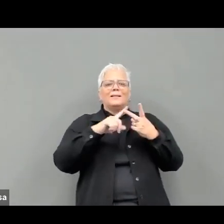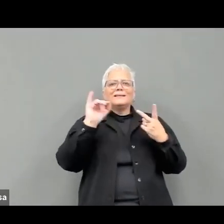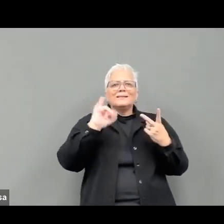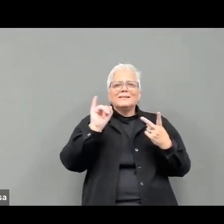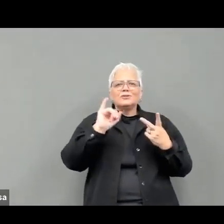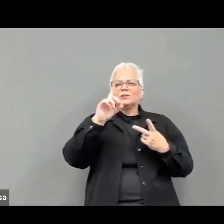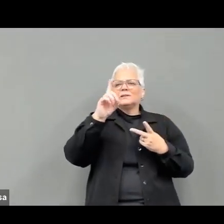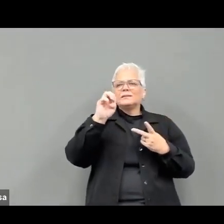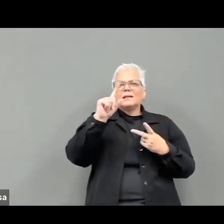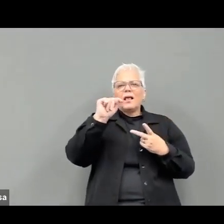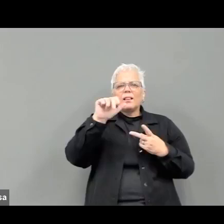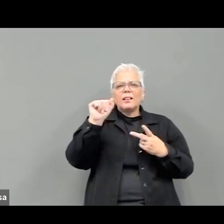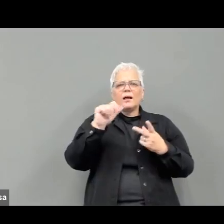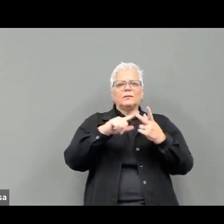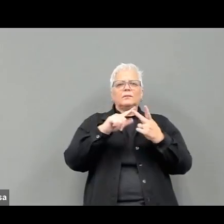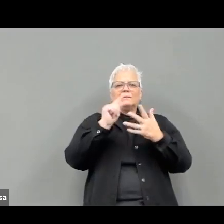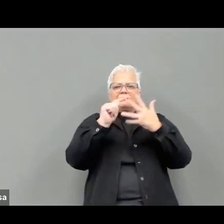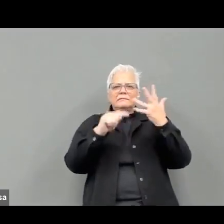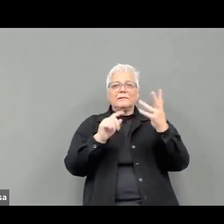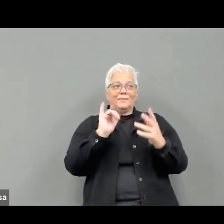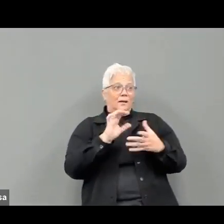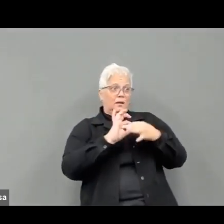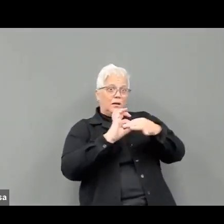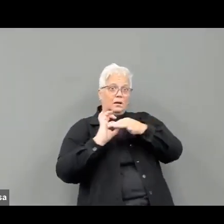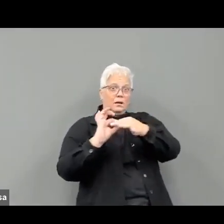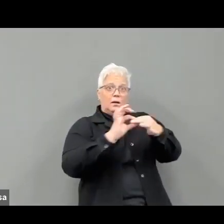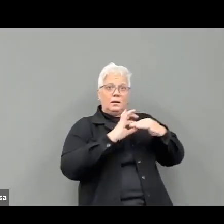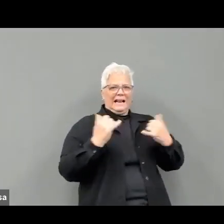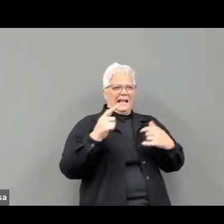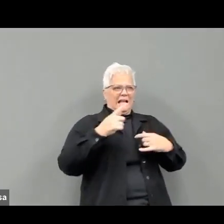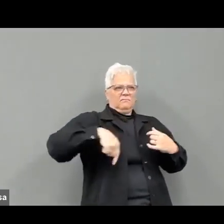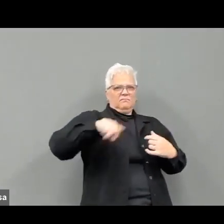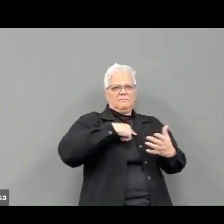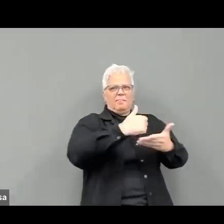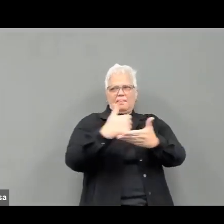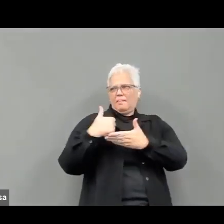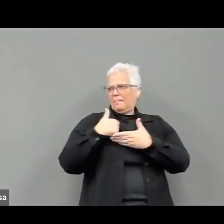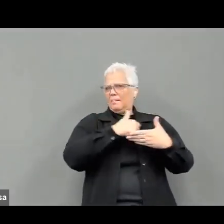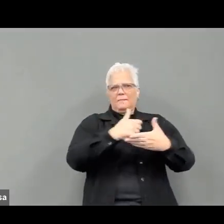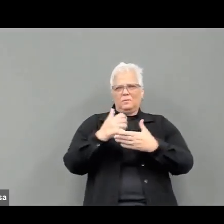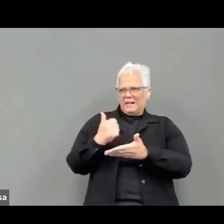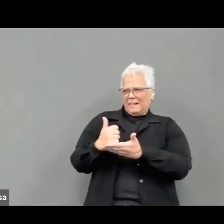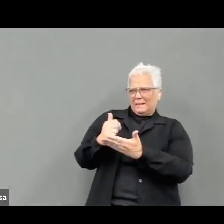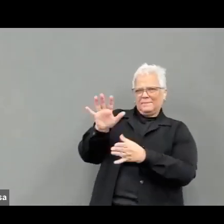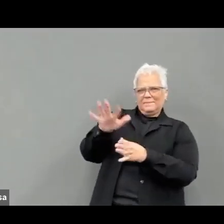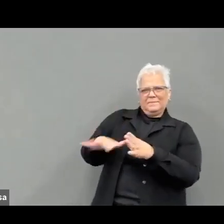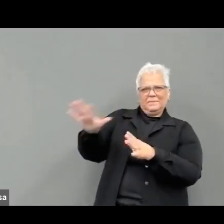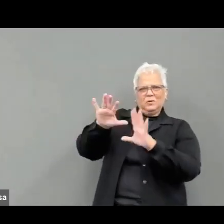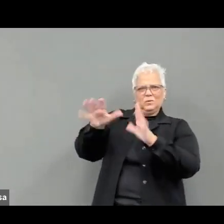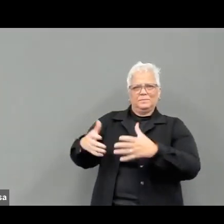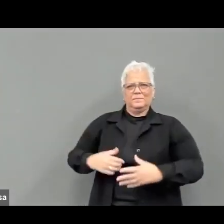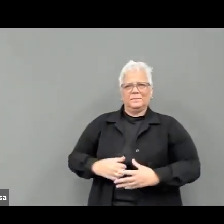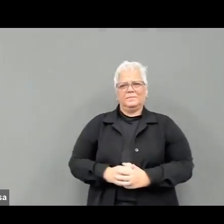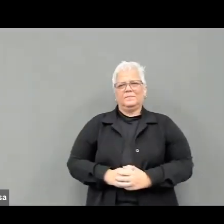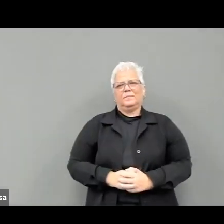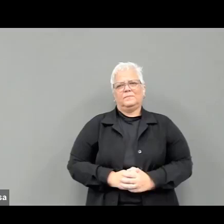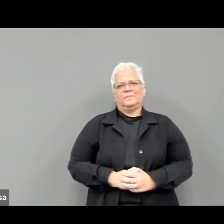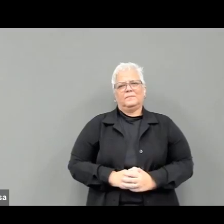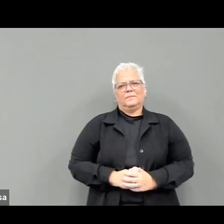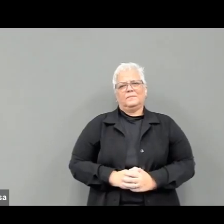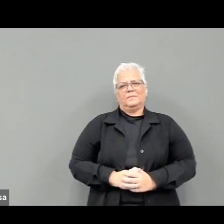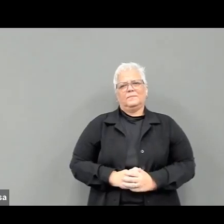our dentists are vaccinated, but we know oral health can be one of the most contagious forms